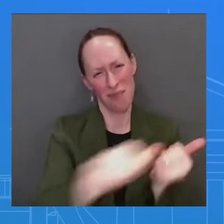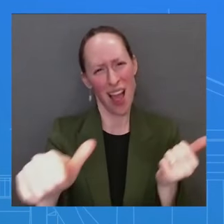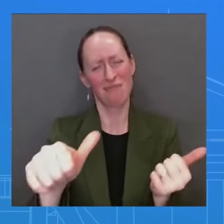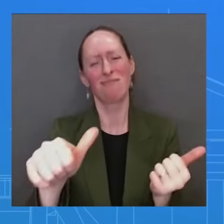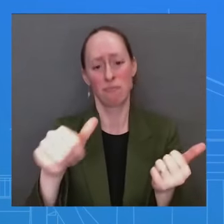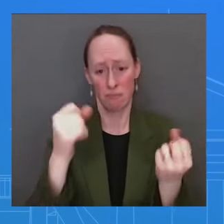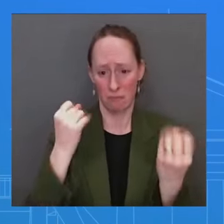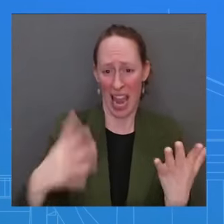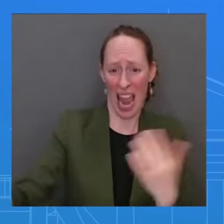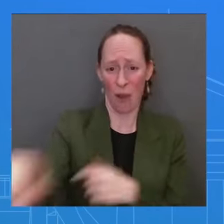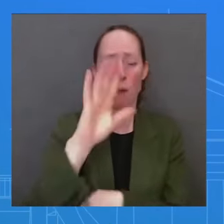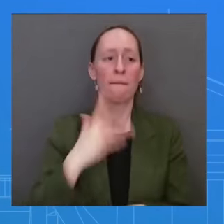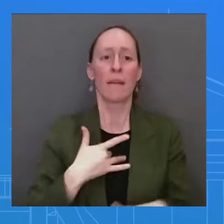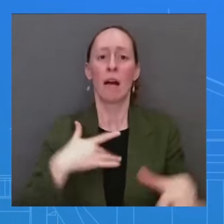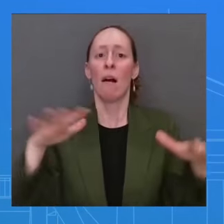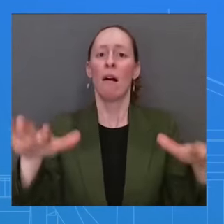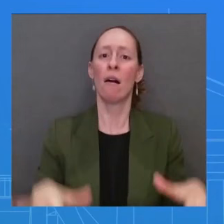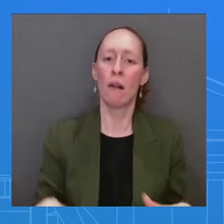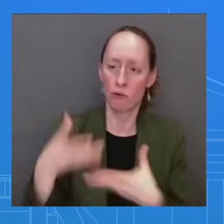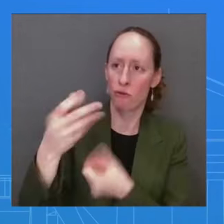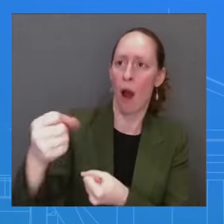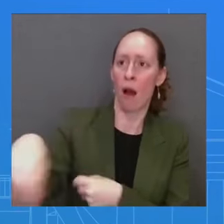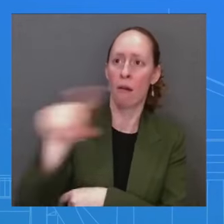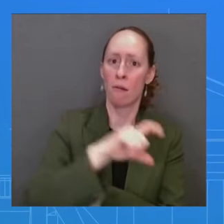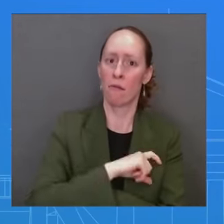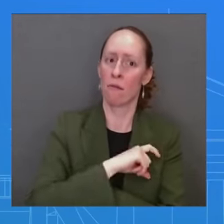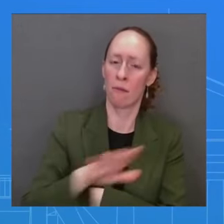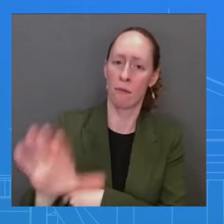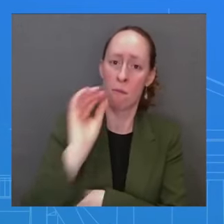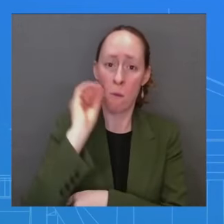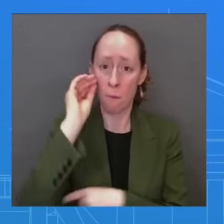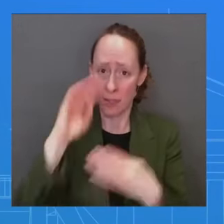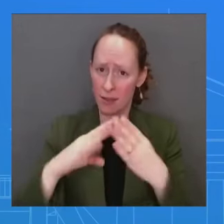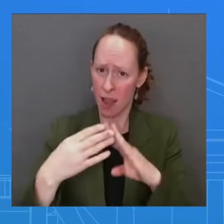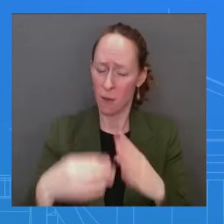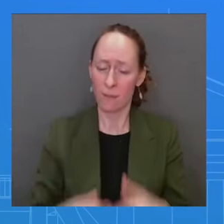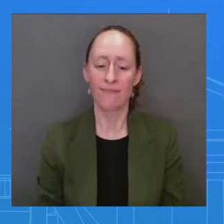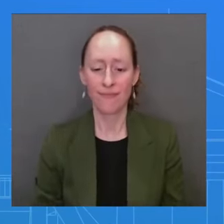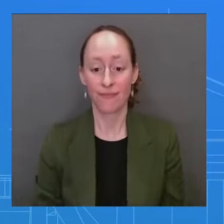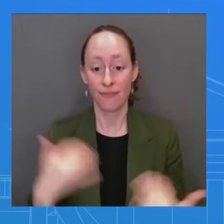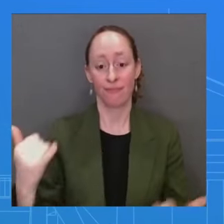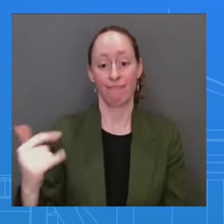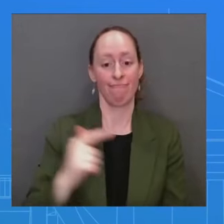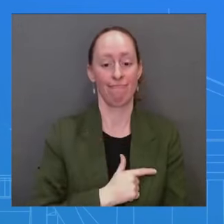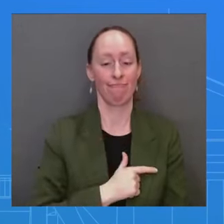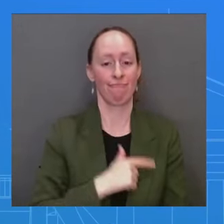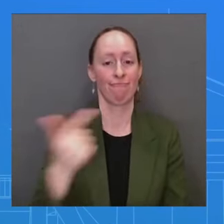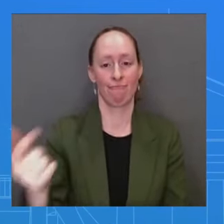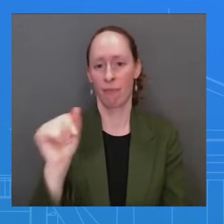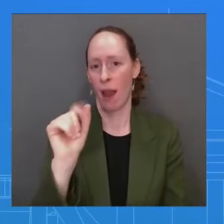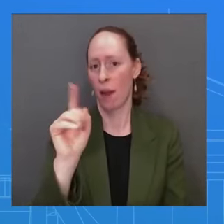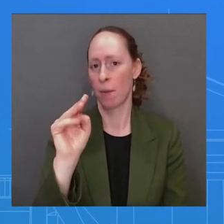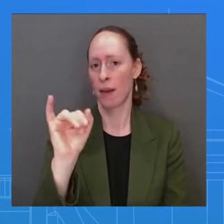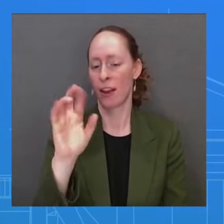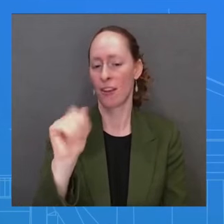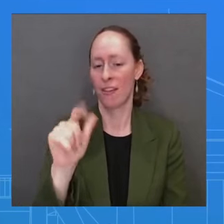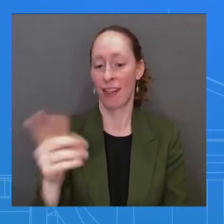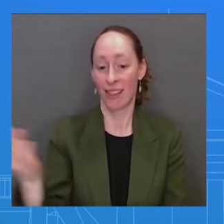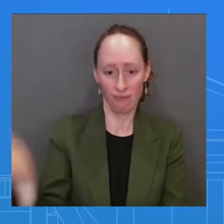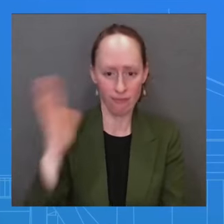nation. And with that, I will turn it over to the Admiral here, who is here to discuss the latest development in the Middle East and, of course, in the Red